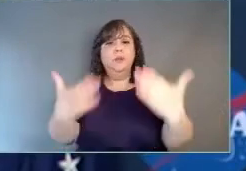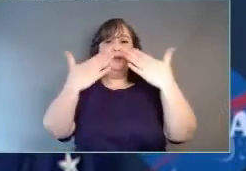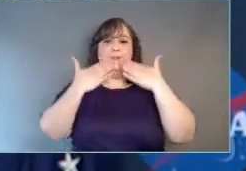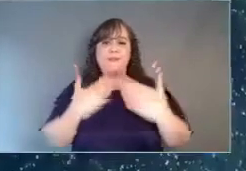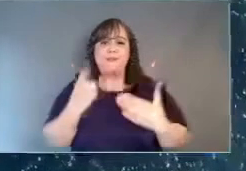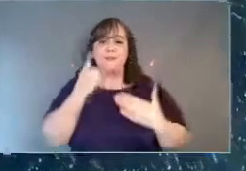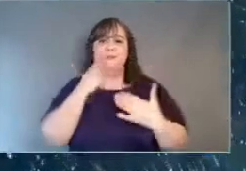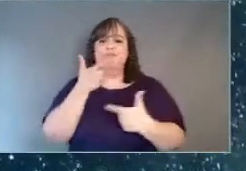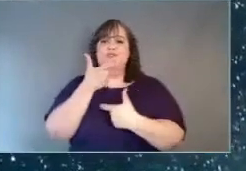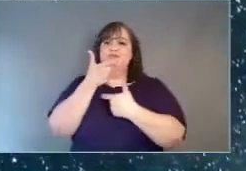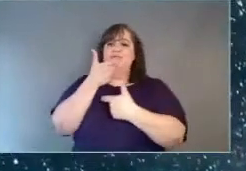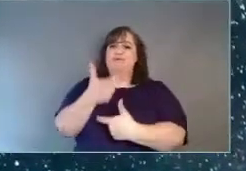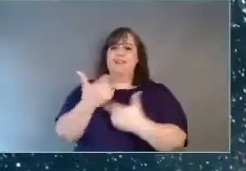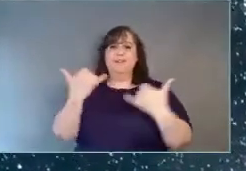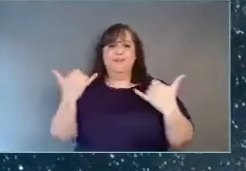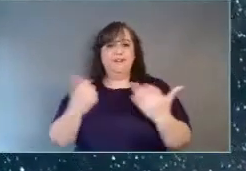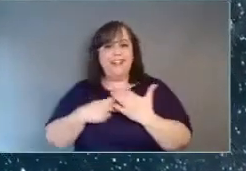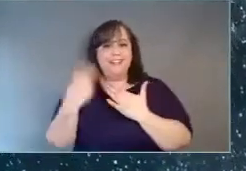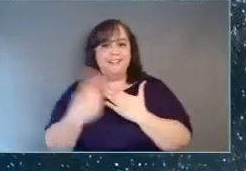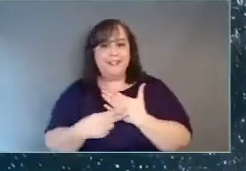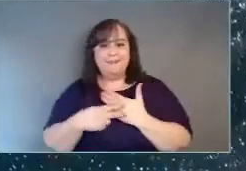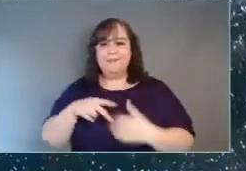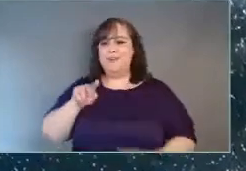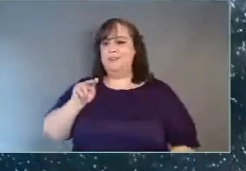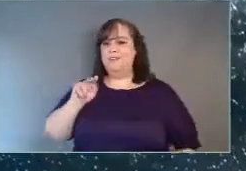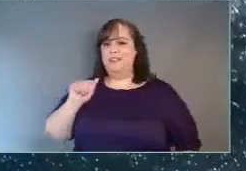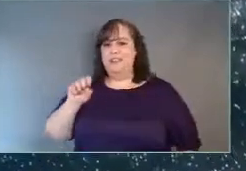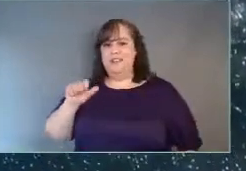Live. You can be assured that NASA